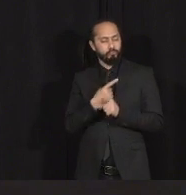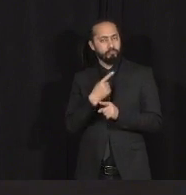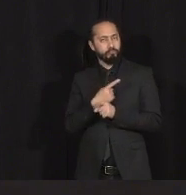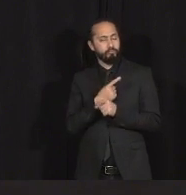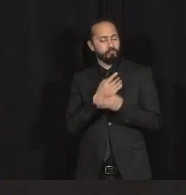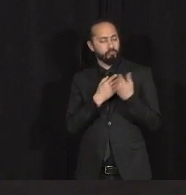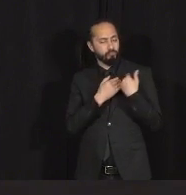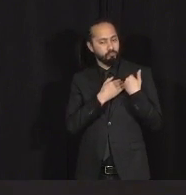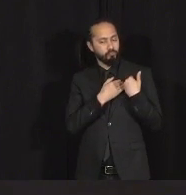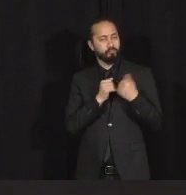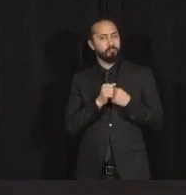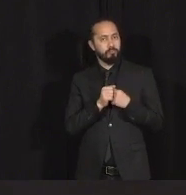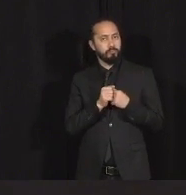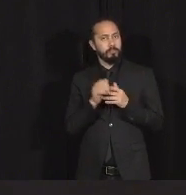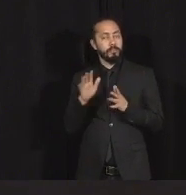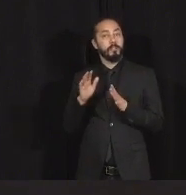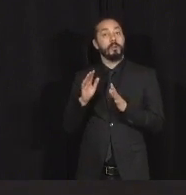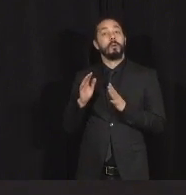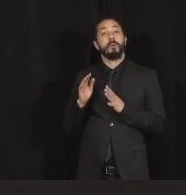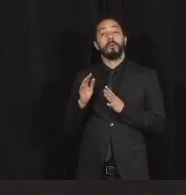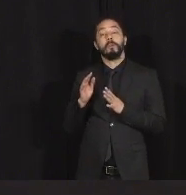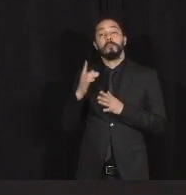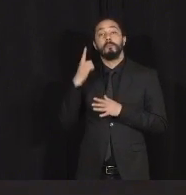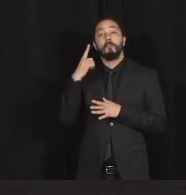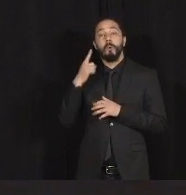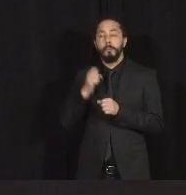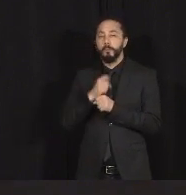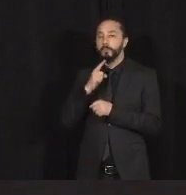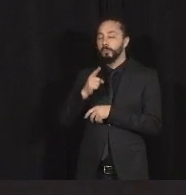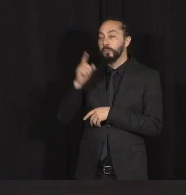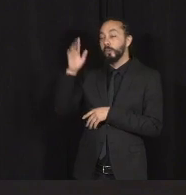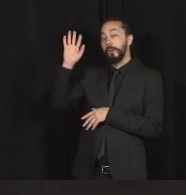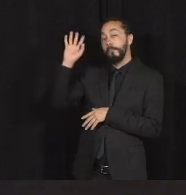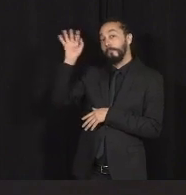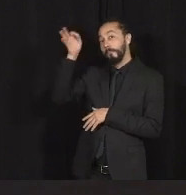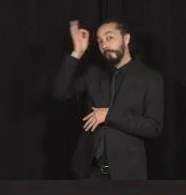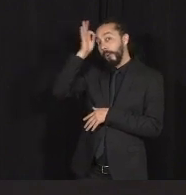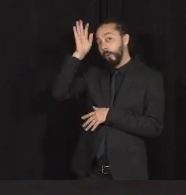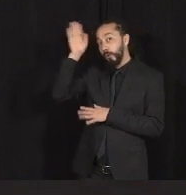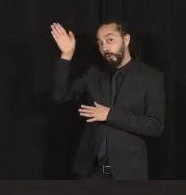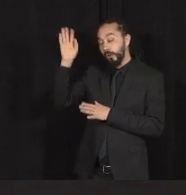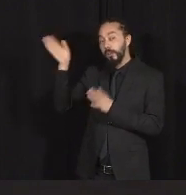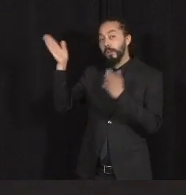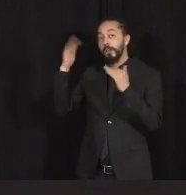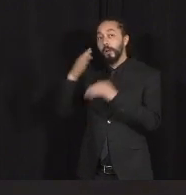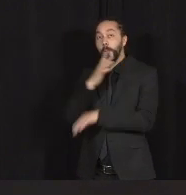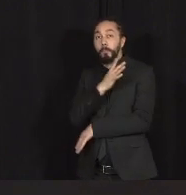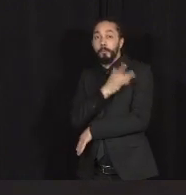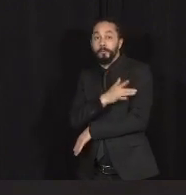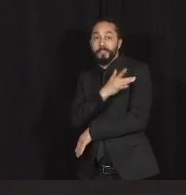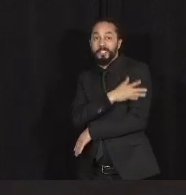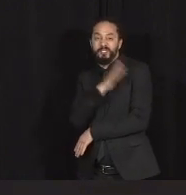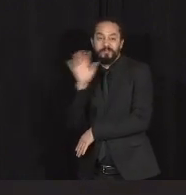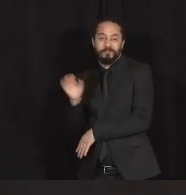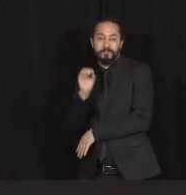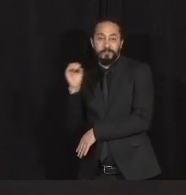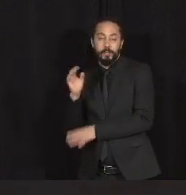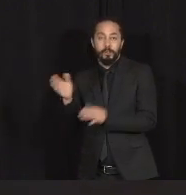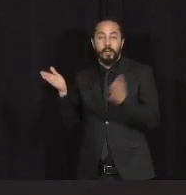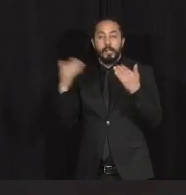government, provincial government, and Toronto city government try and keep very tightly in step,